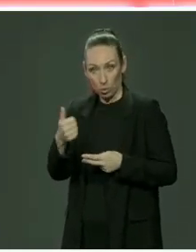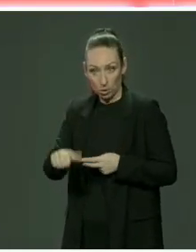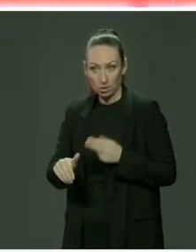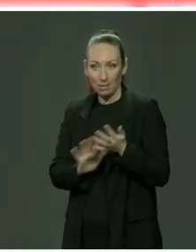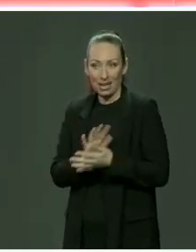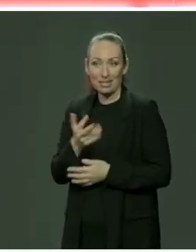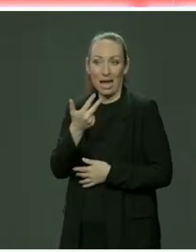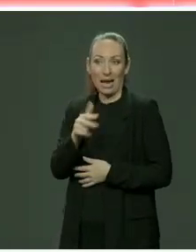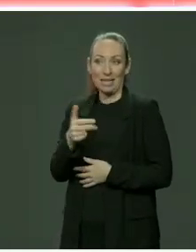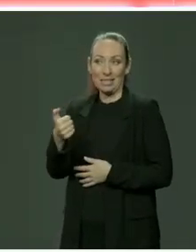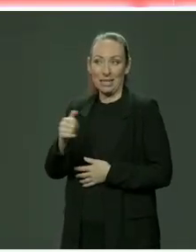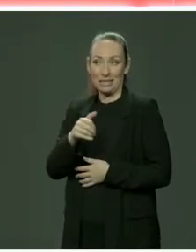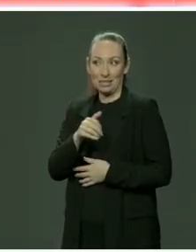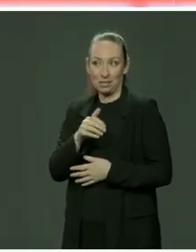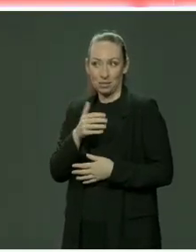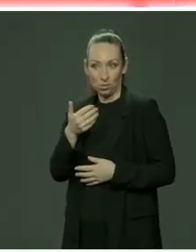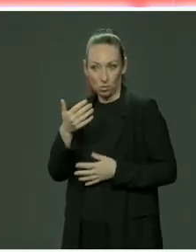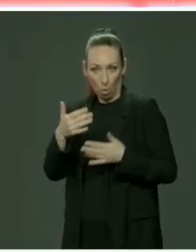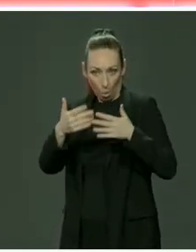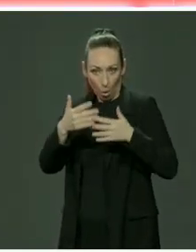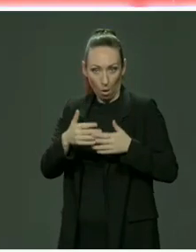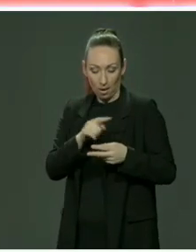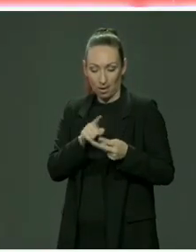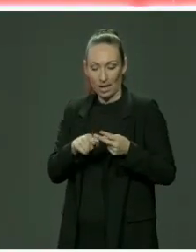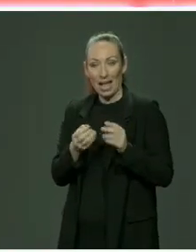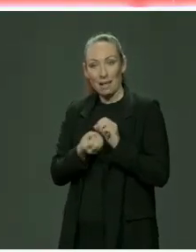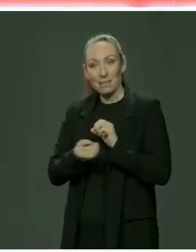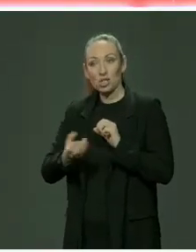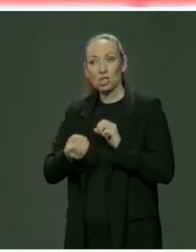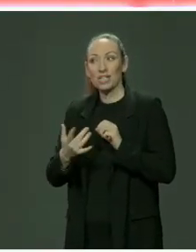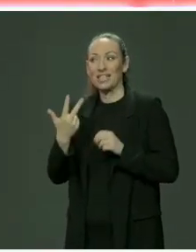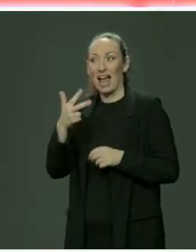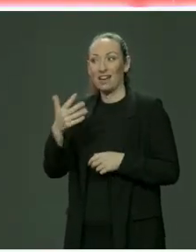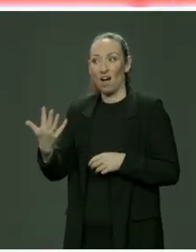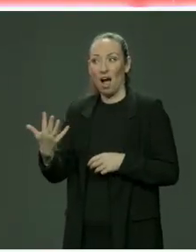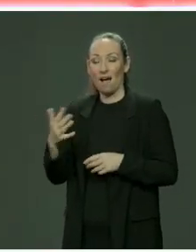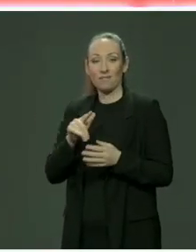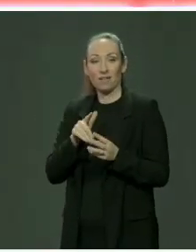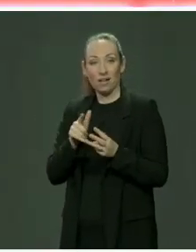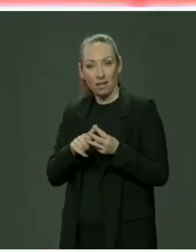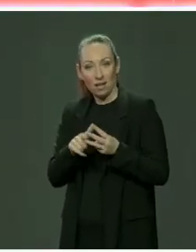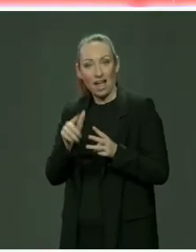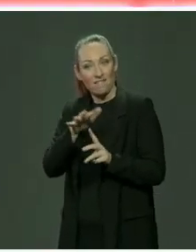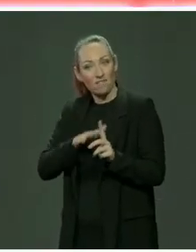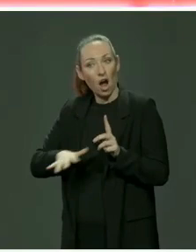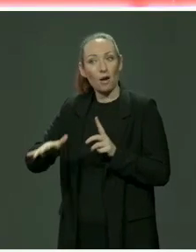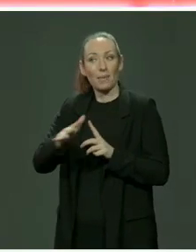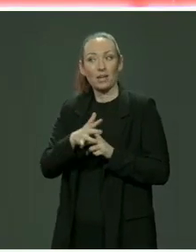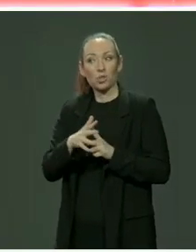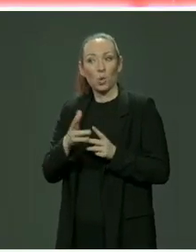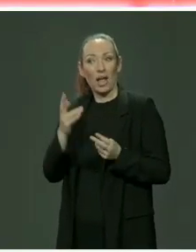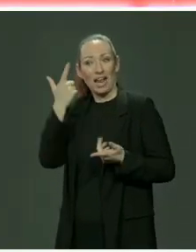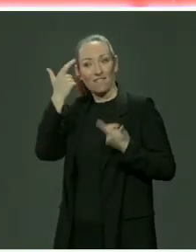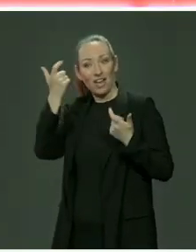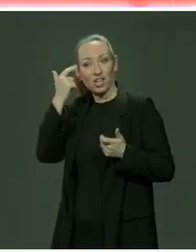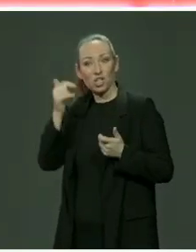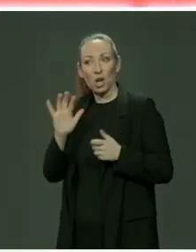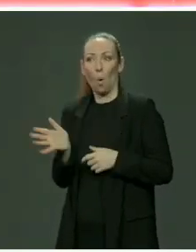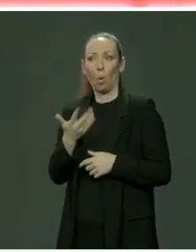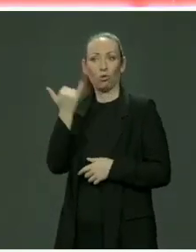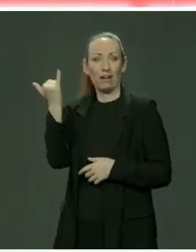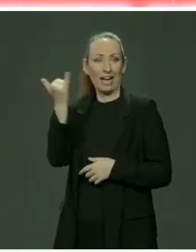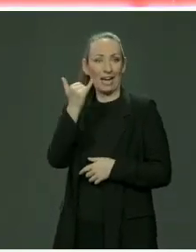86, emissions 85 and environmental innovation 86 are all green. Westpac's Climate